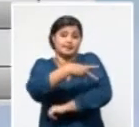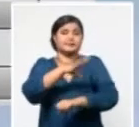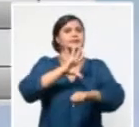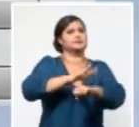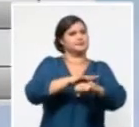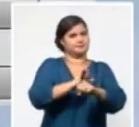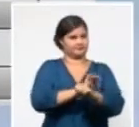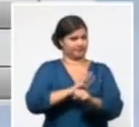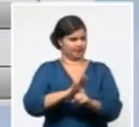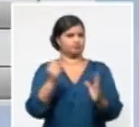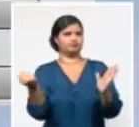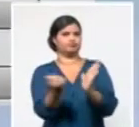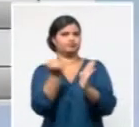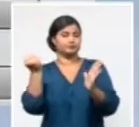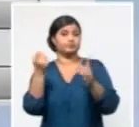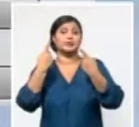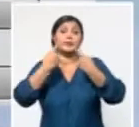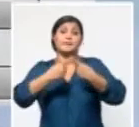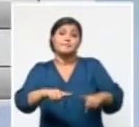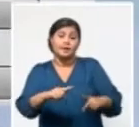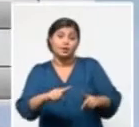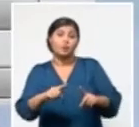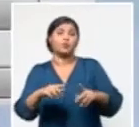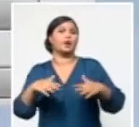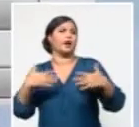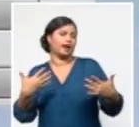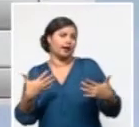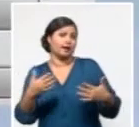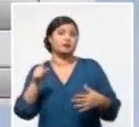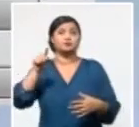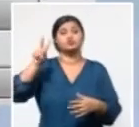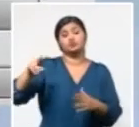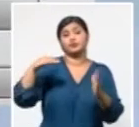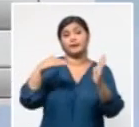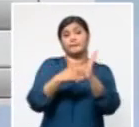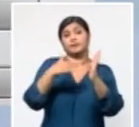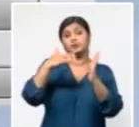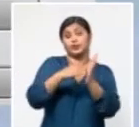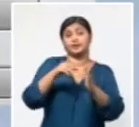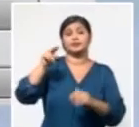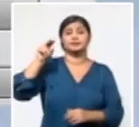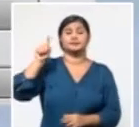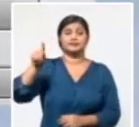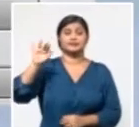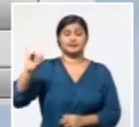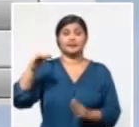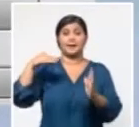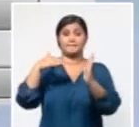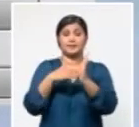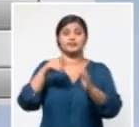diagnosing cases of COVID-19, and they report a total of